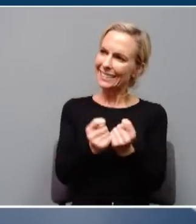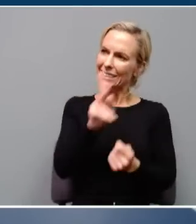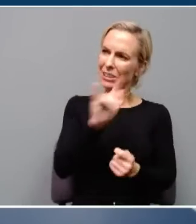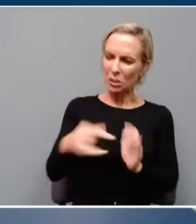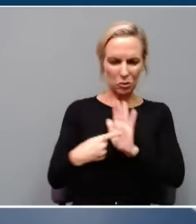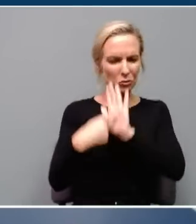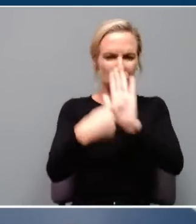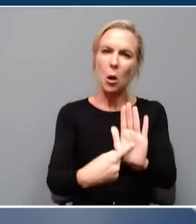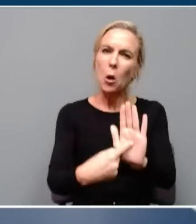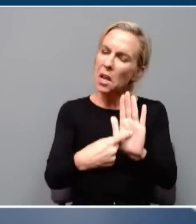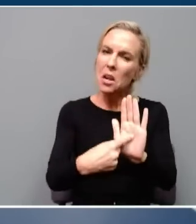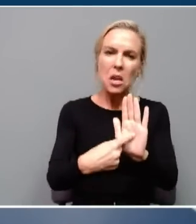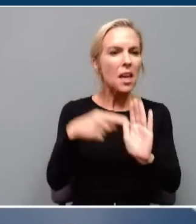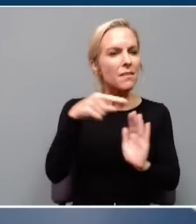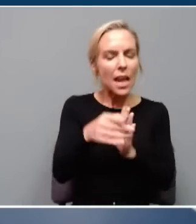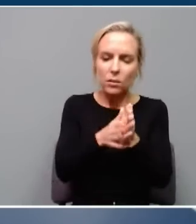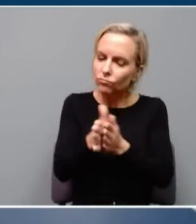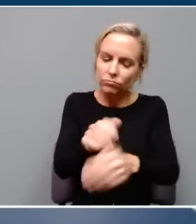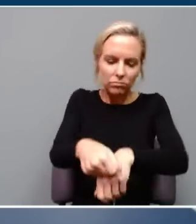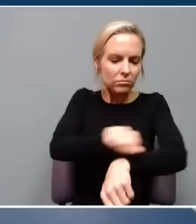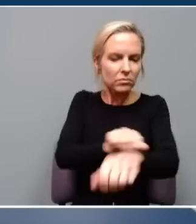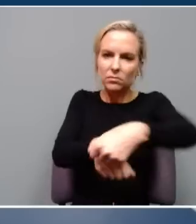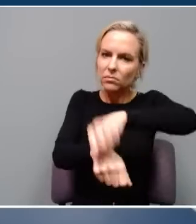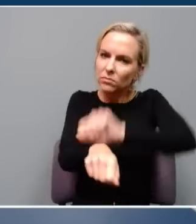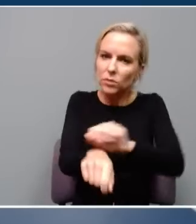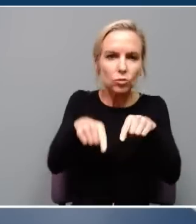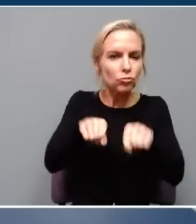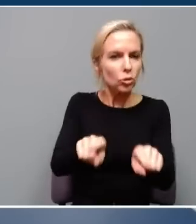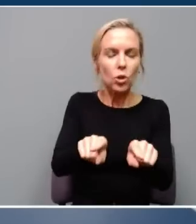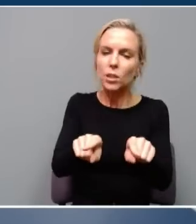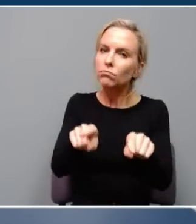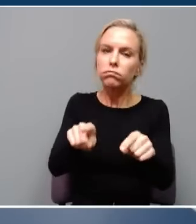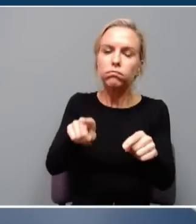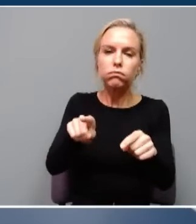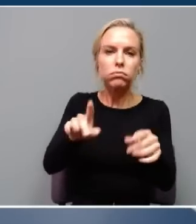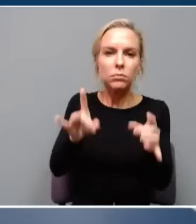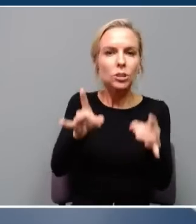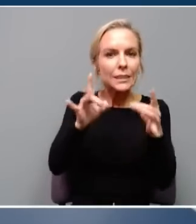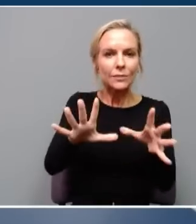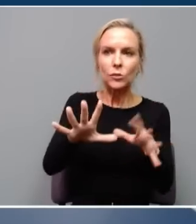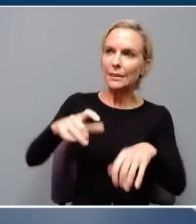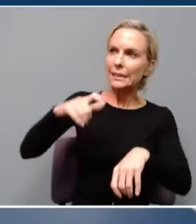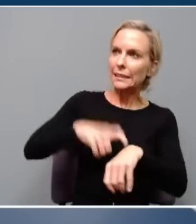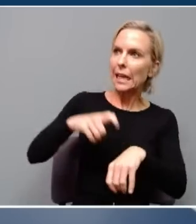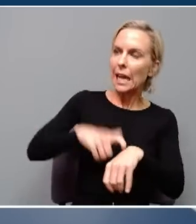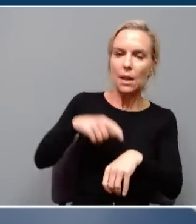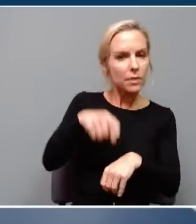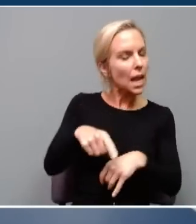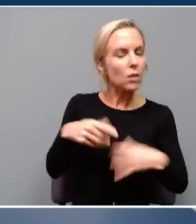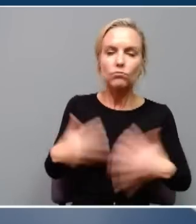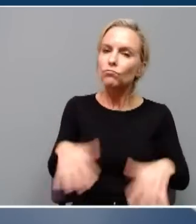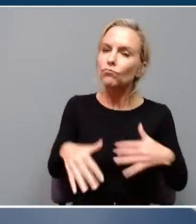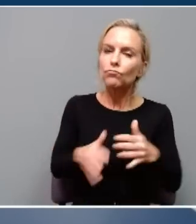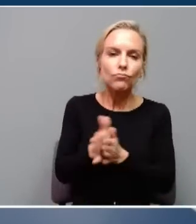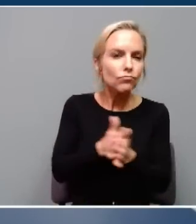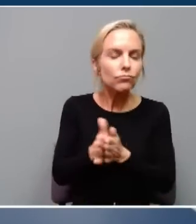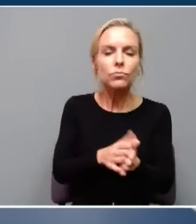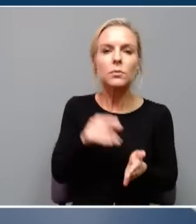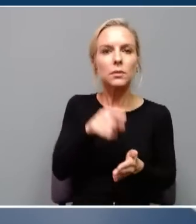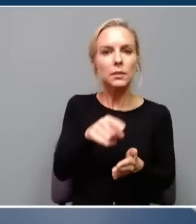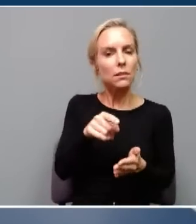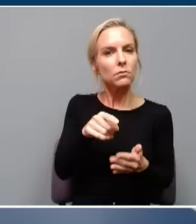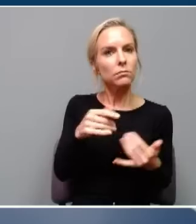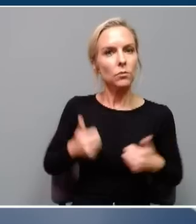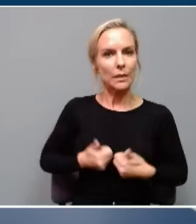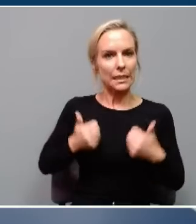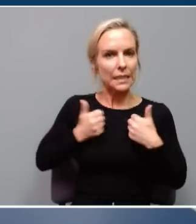to the best during times of great difficulty. It shows how that we're living for one another, forging new